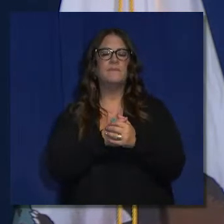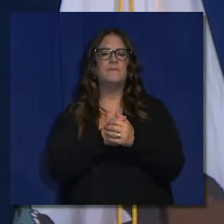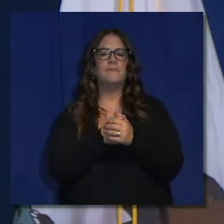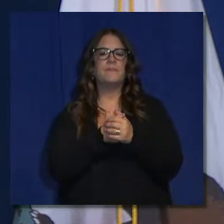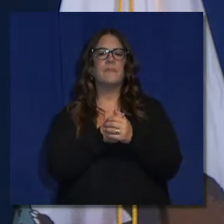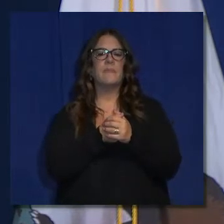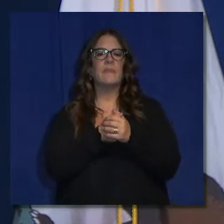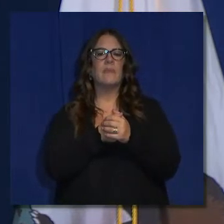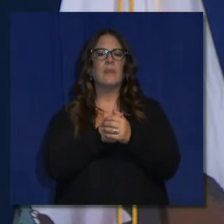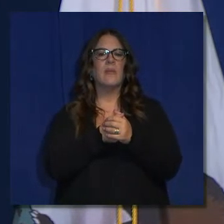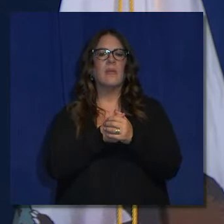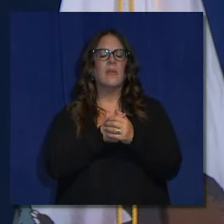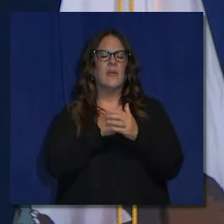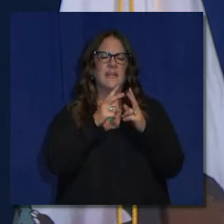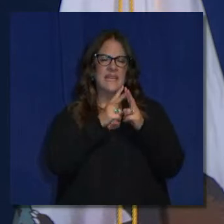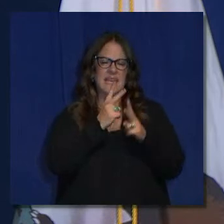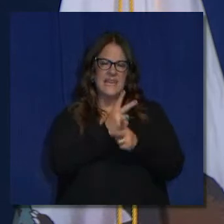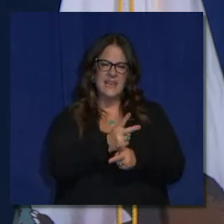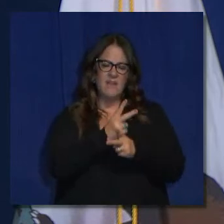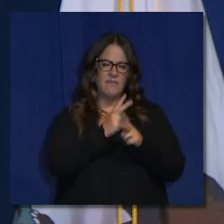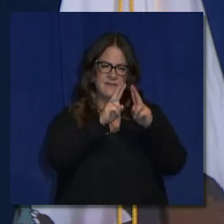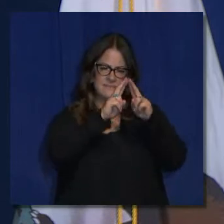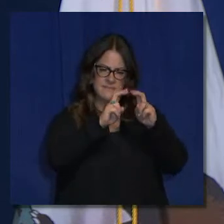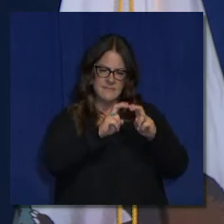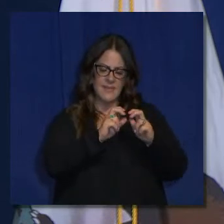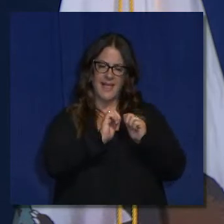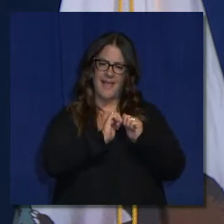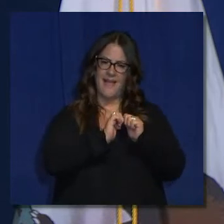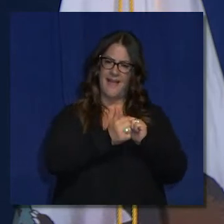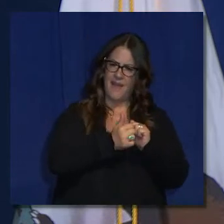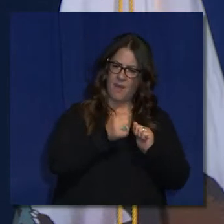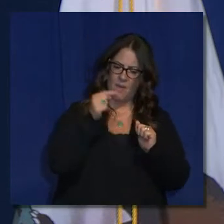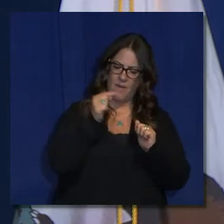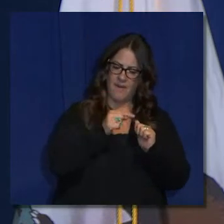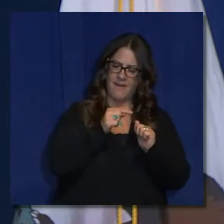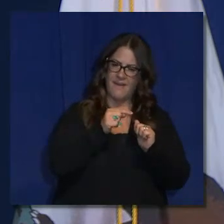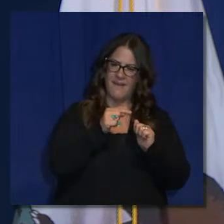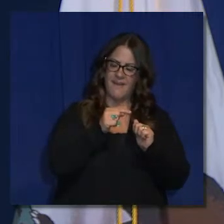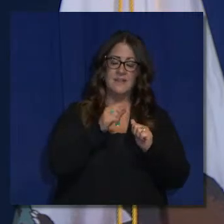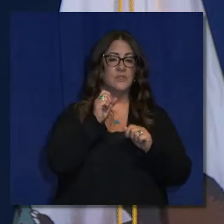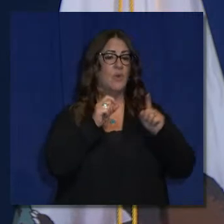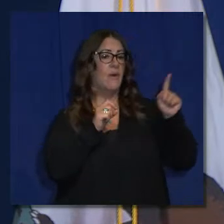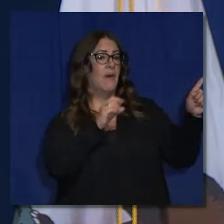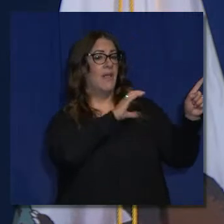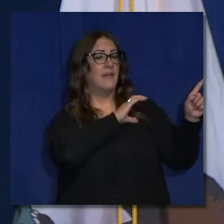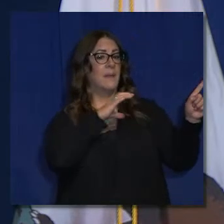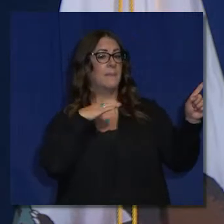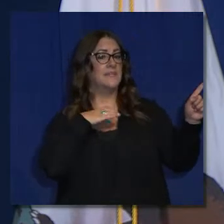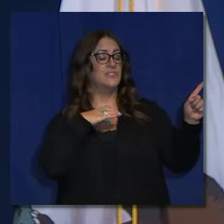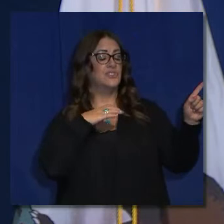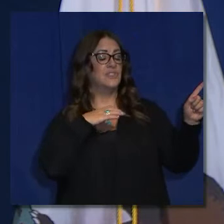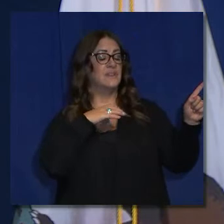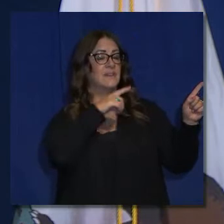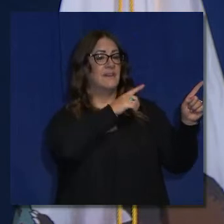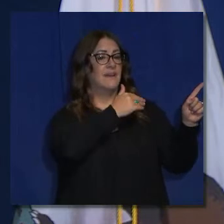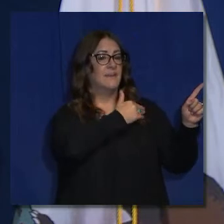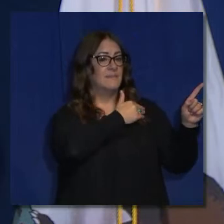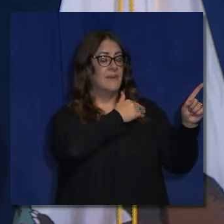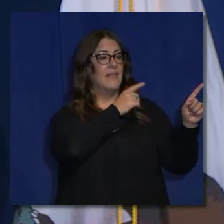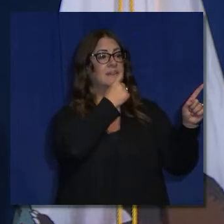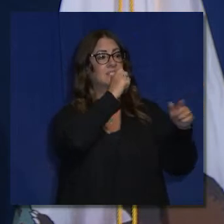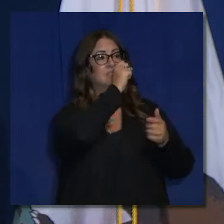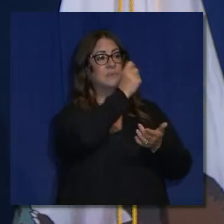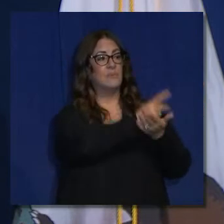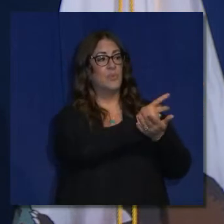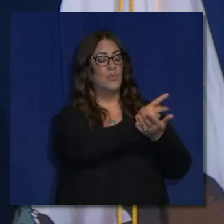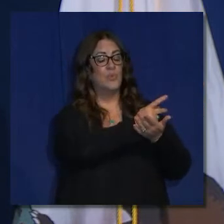deeply analyze the how. That commission just approved, I think, Dr. Galley,